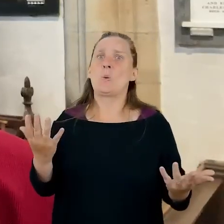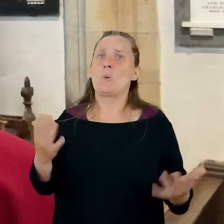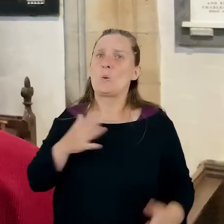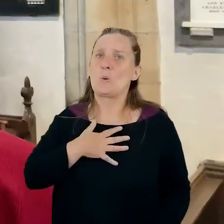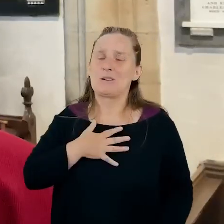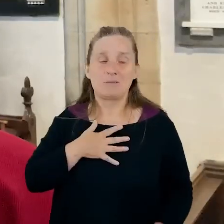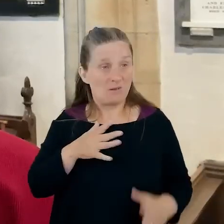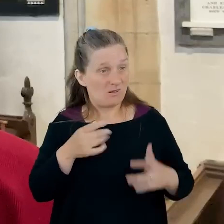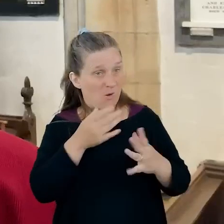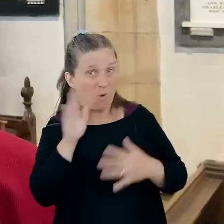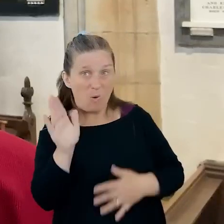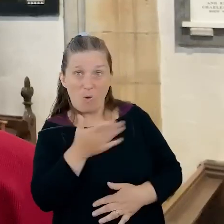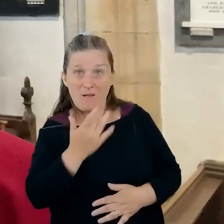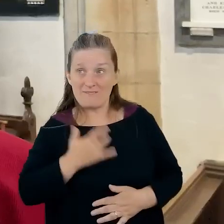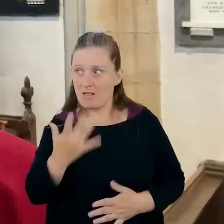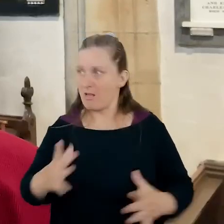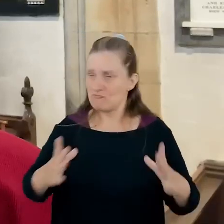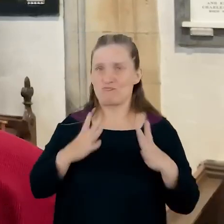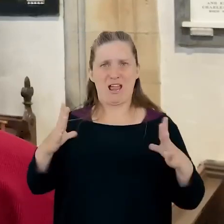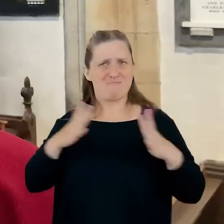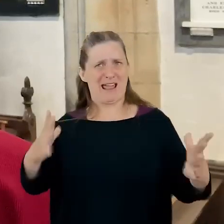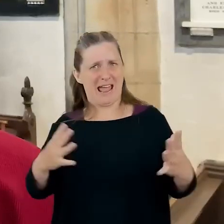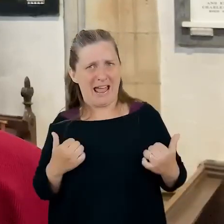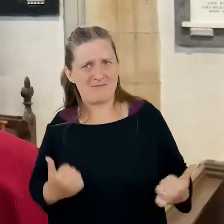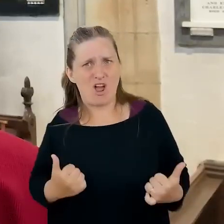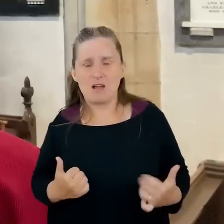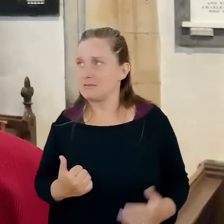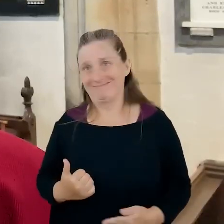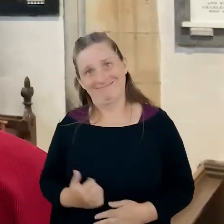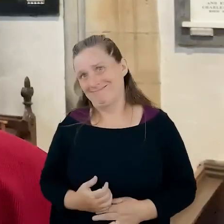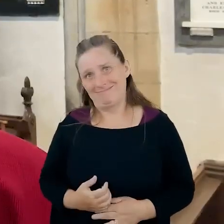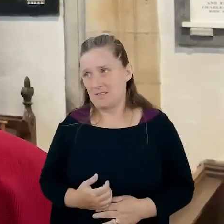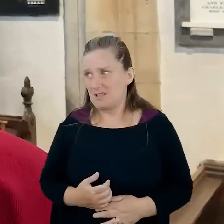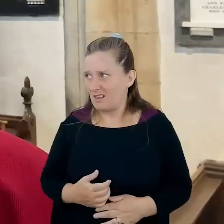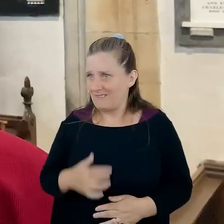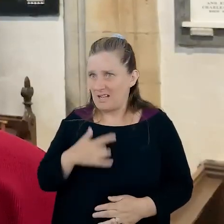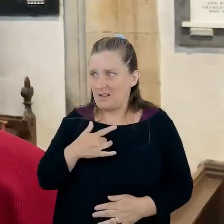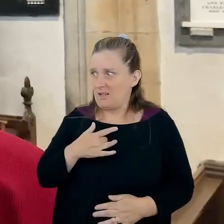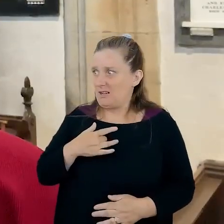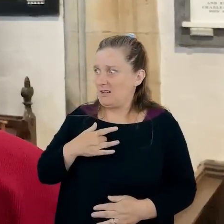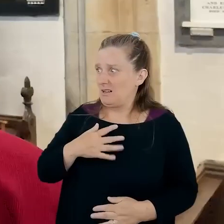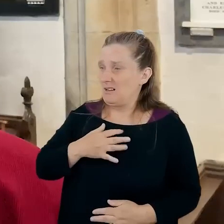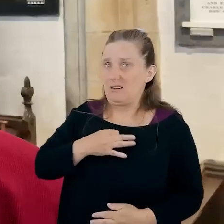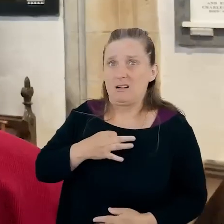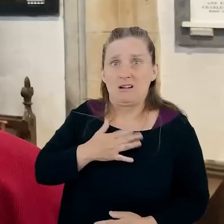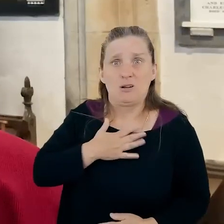not sure they would all have felt very well prepared. It must have felt very